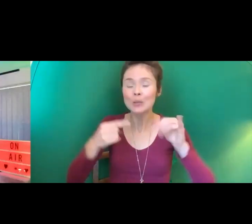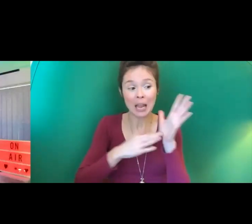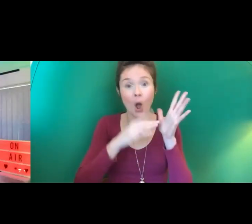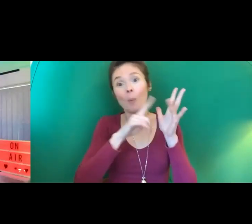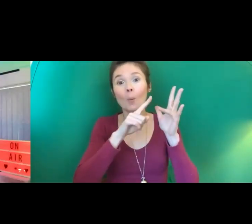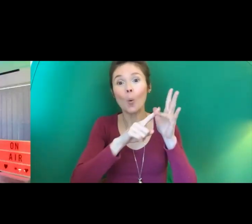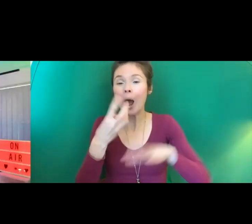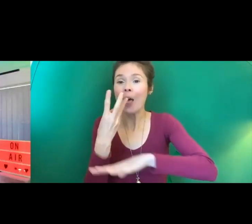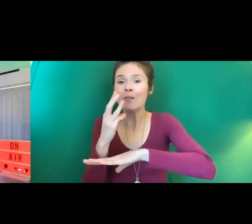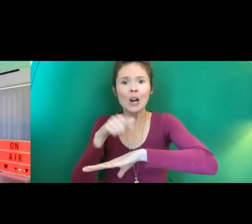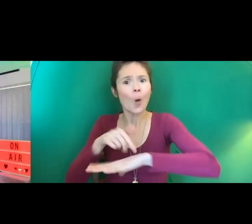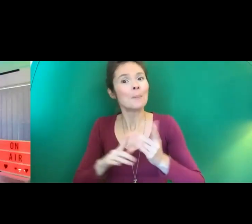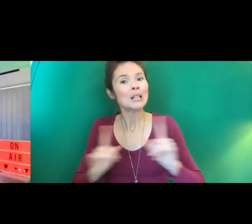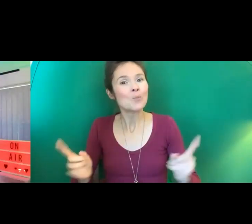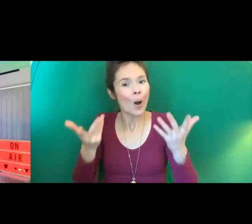John.